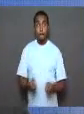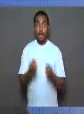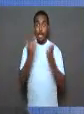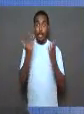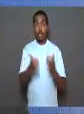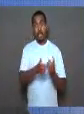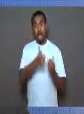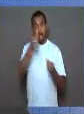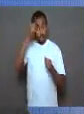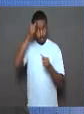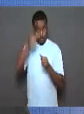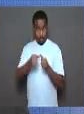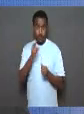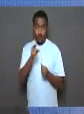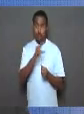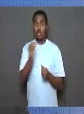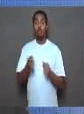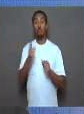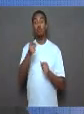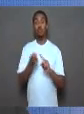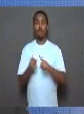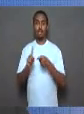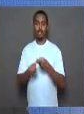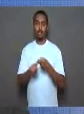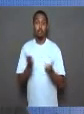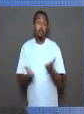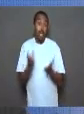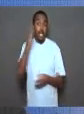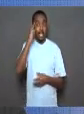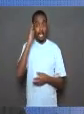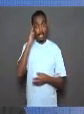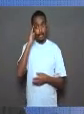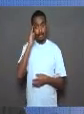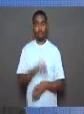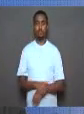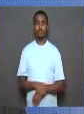There are many other tips that you and your partner may have thought of.